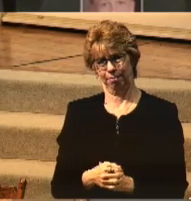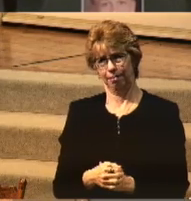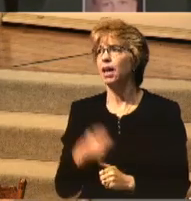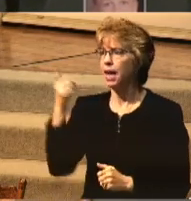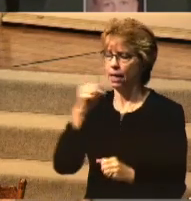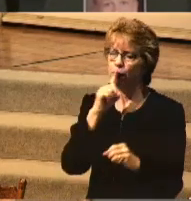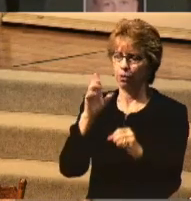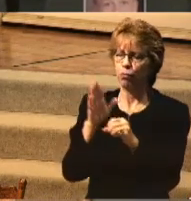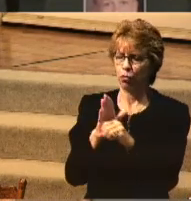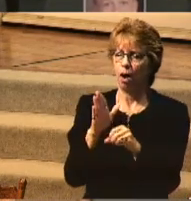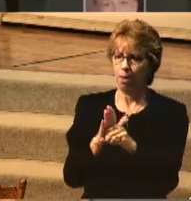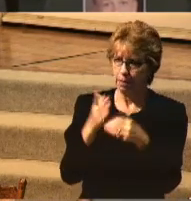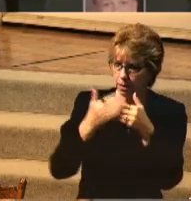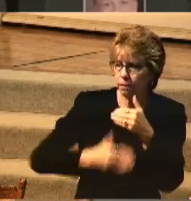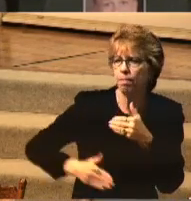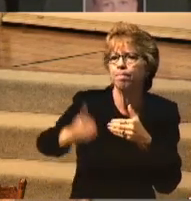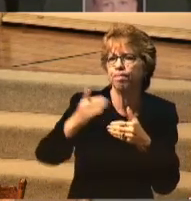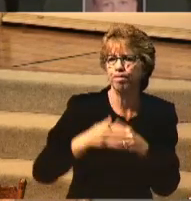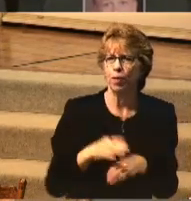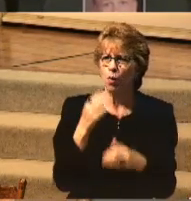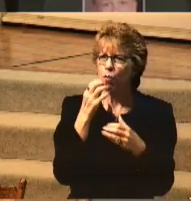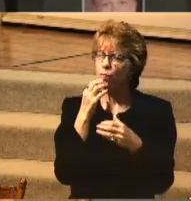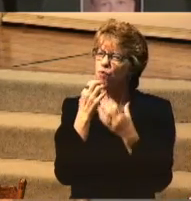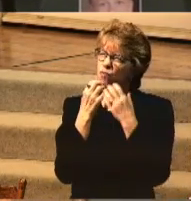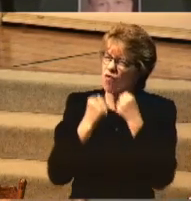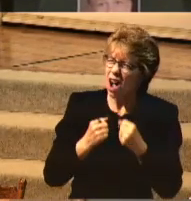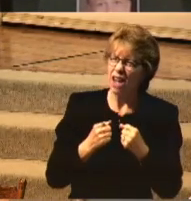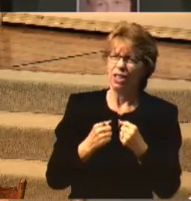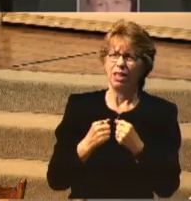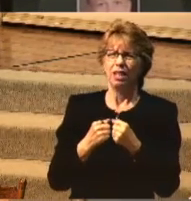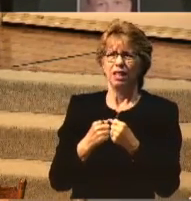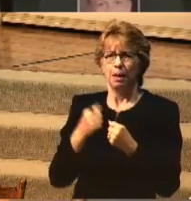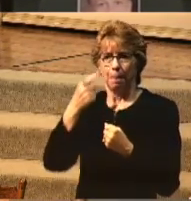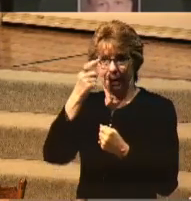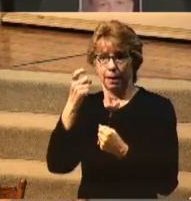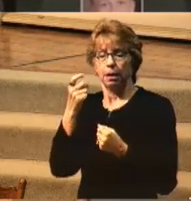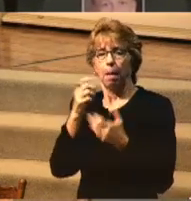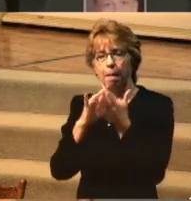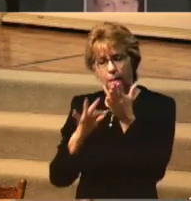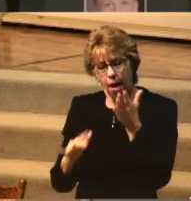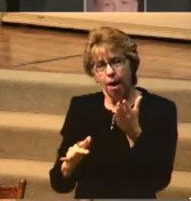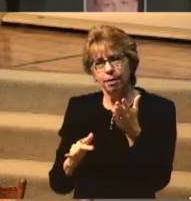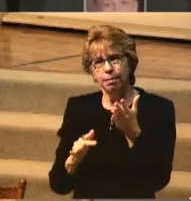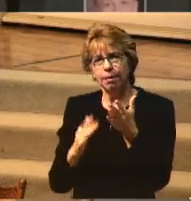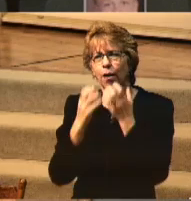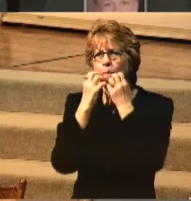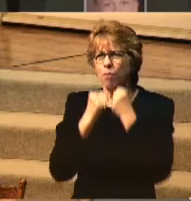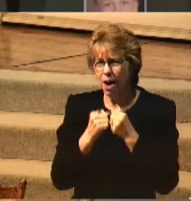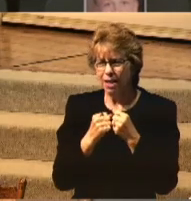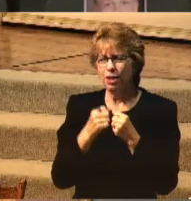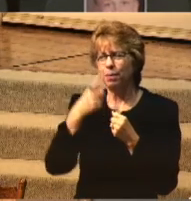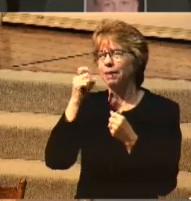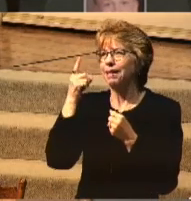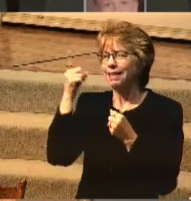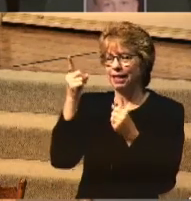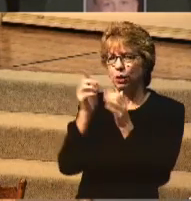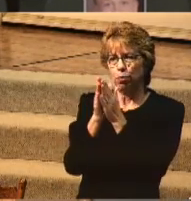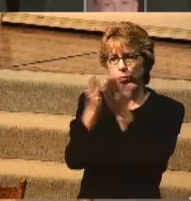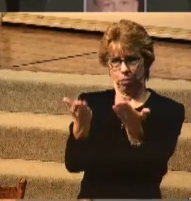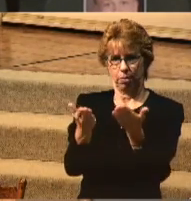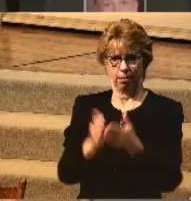The precious Savior, precious because of his blood and precious because of his book. We could go on and on and